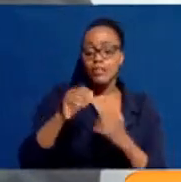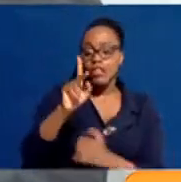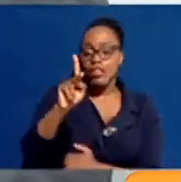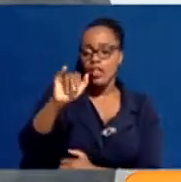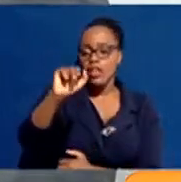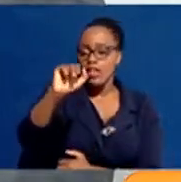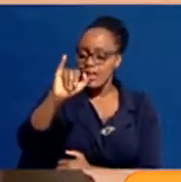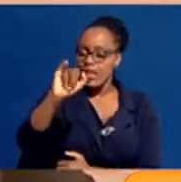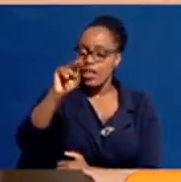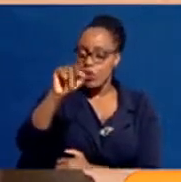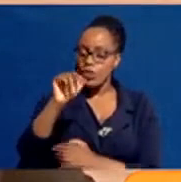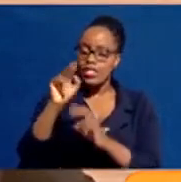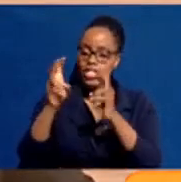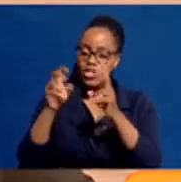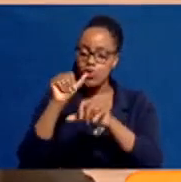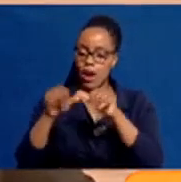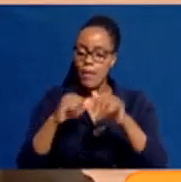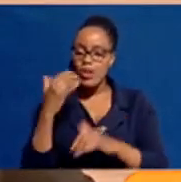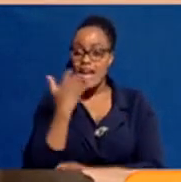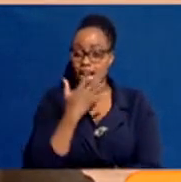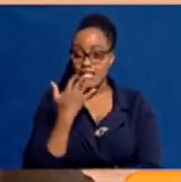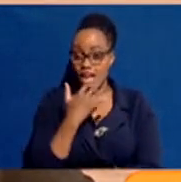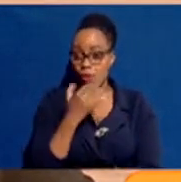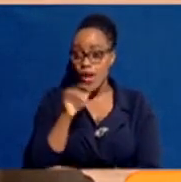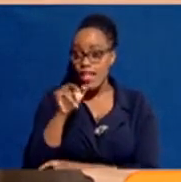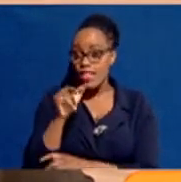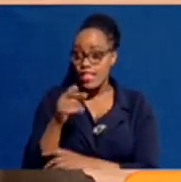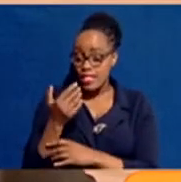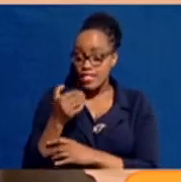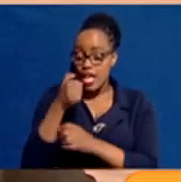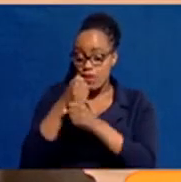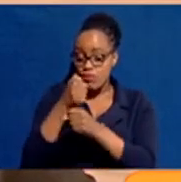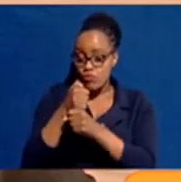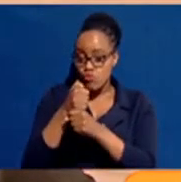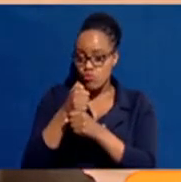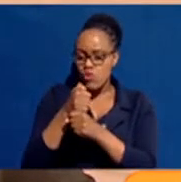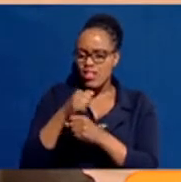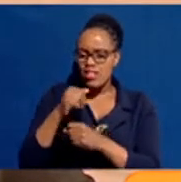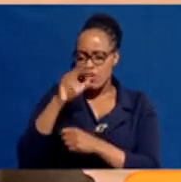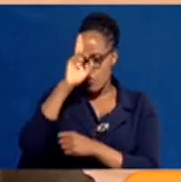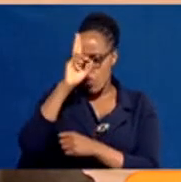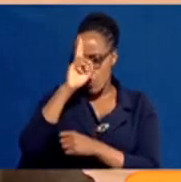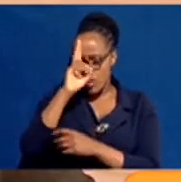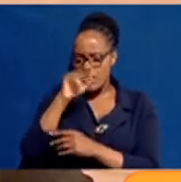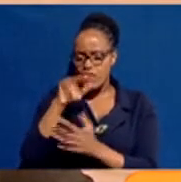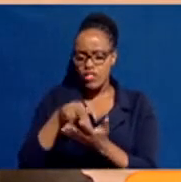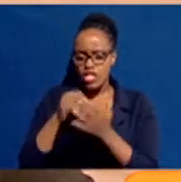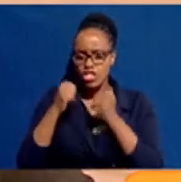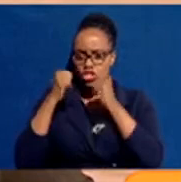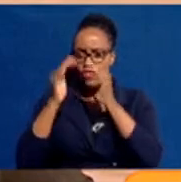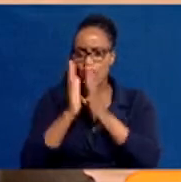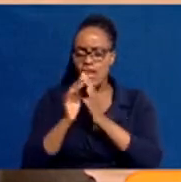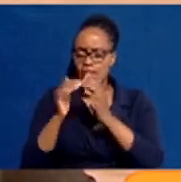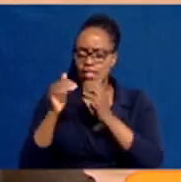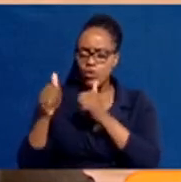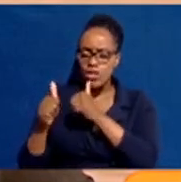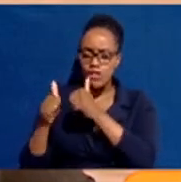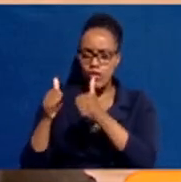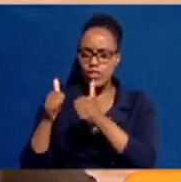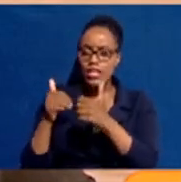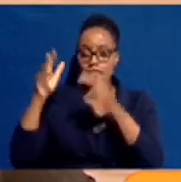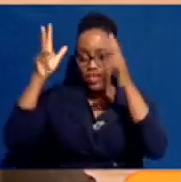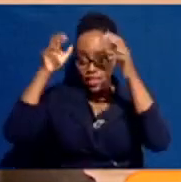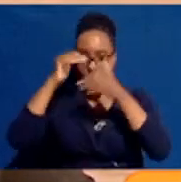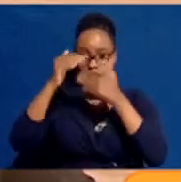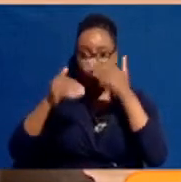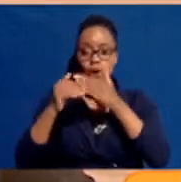Gachagua matter. Such officers would be able to stand firm, unshaken, and resist the devil at all times.